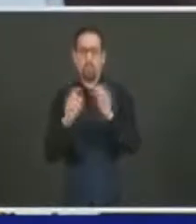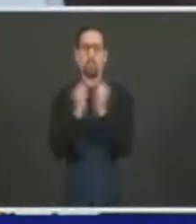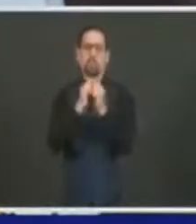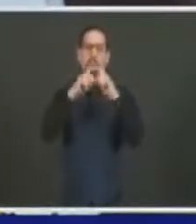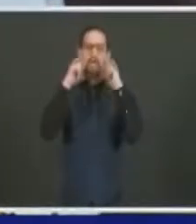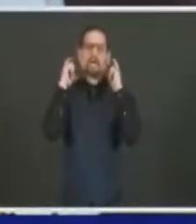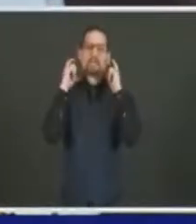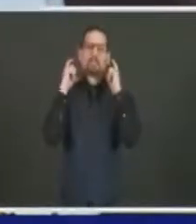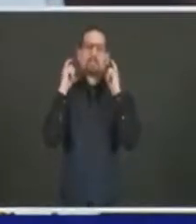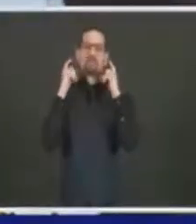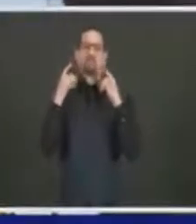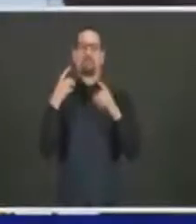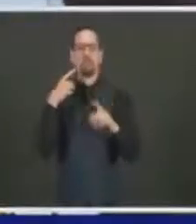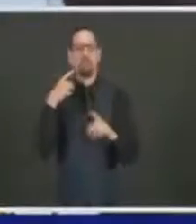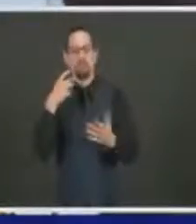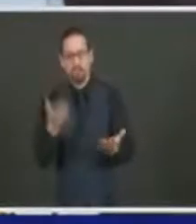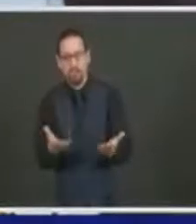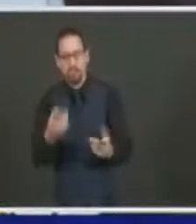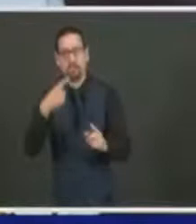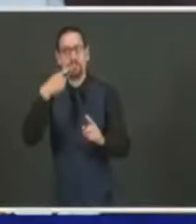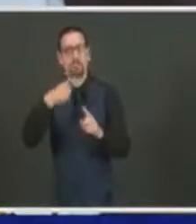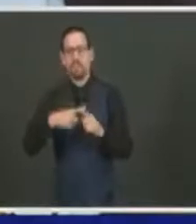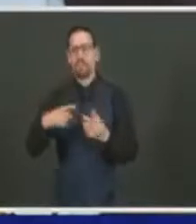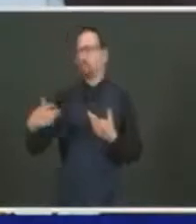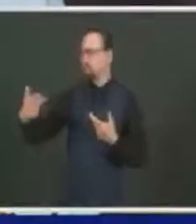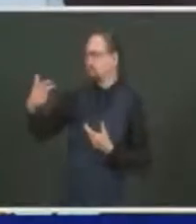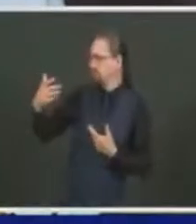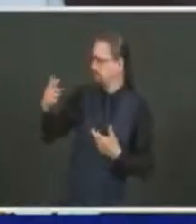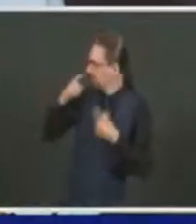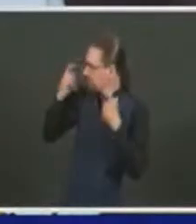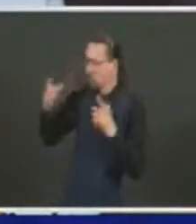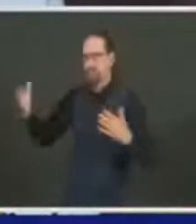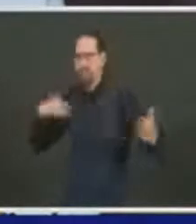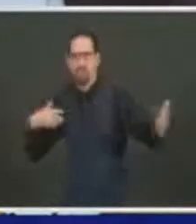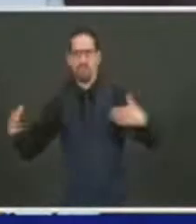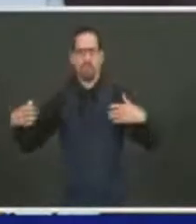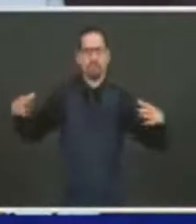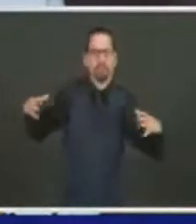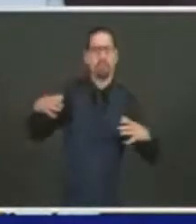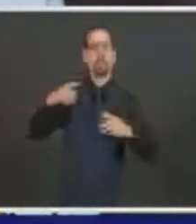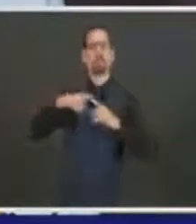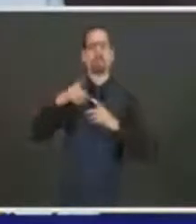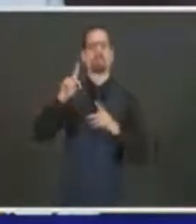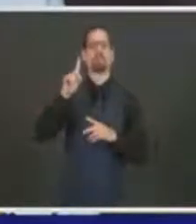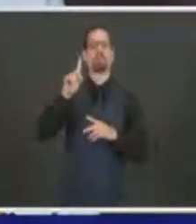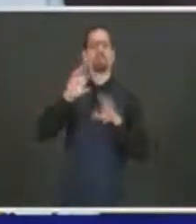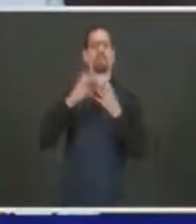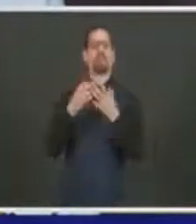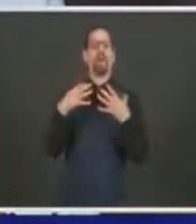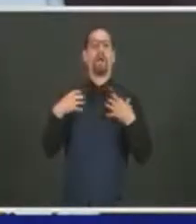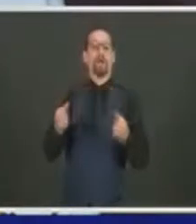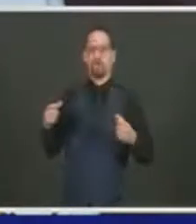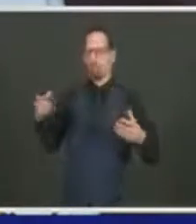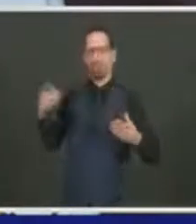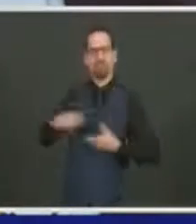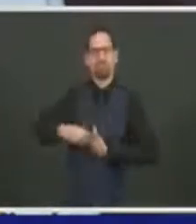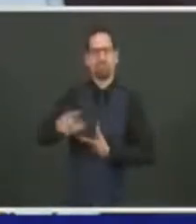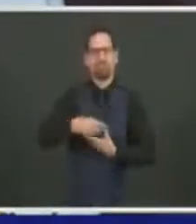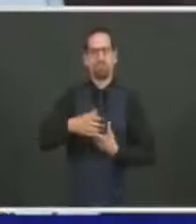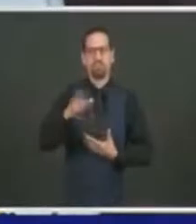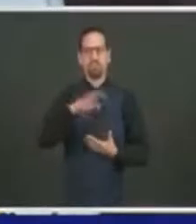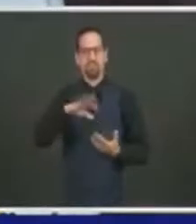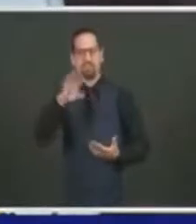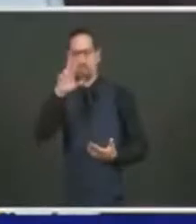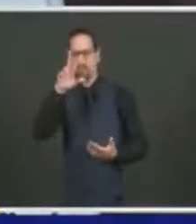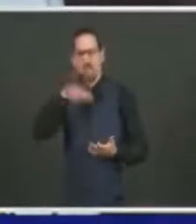as those who joined with us from the Department of Health to be there to hand out thousands of masks.